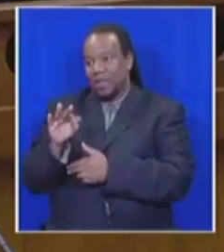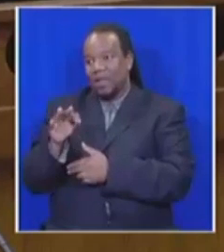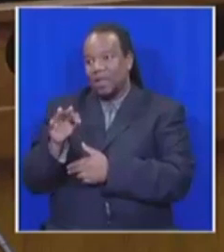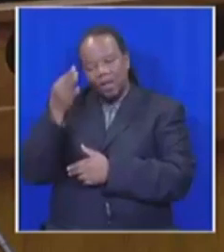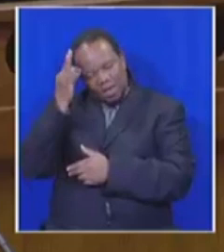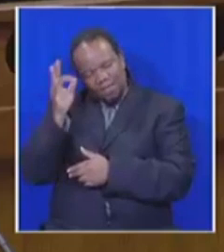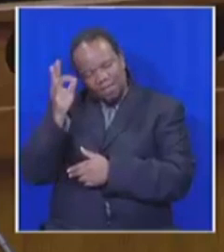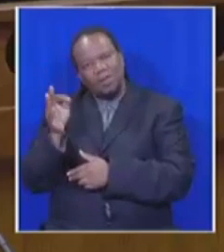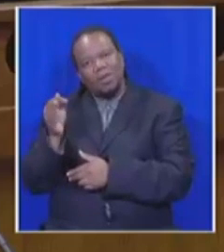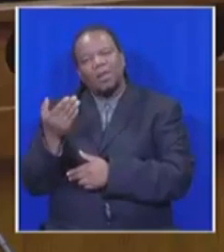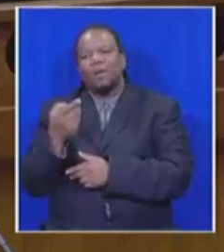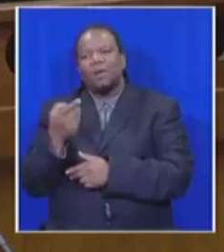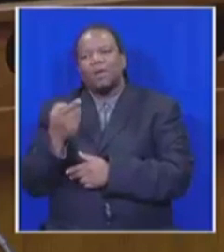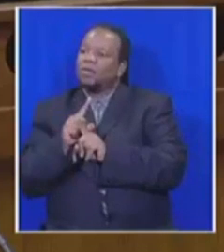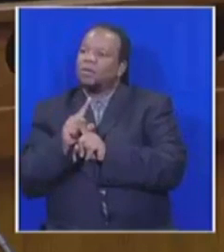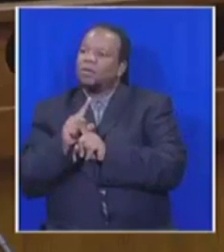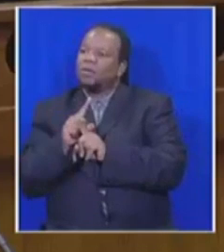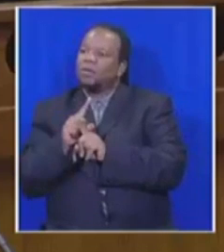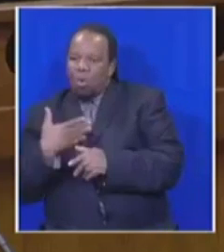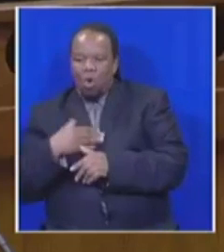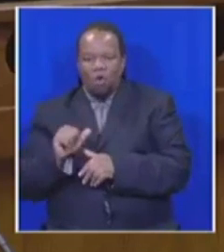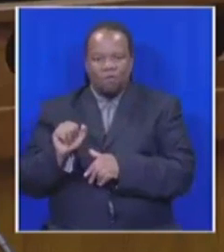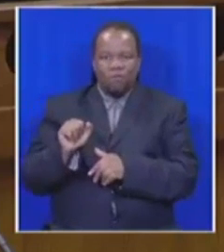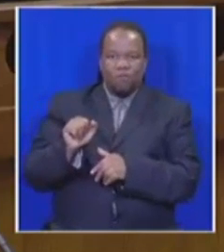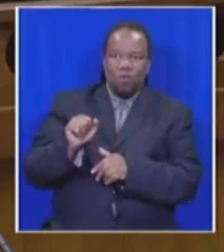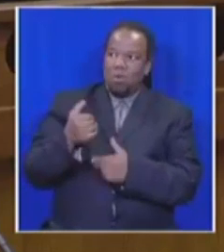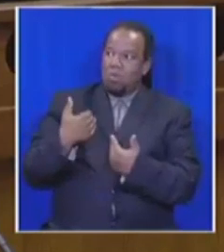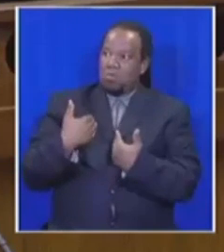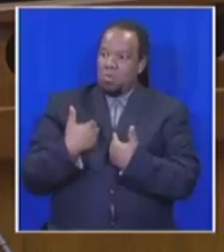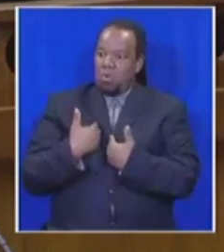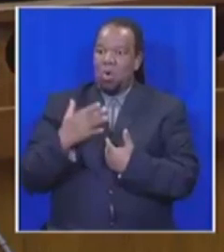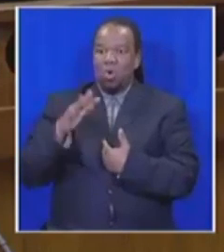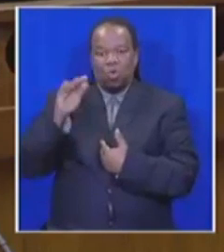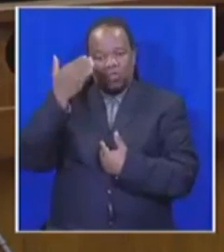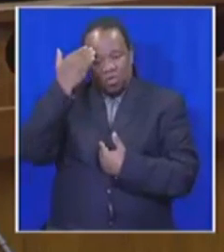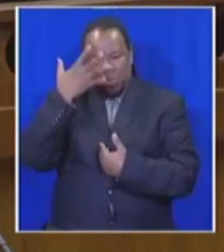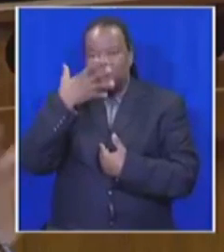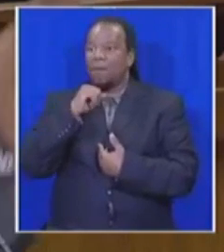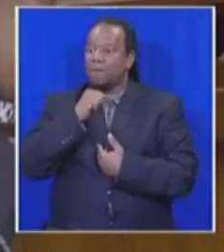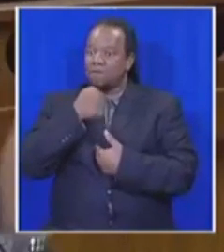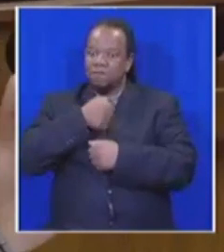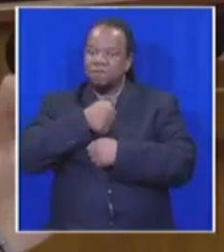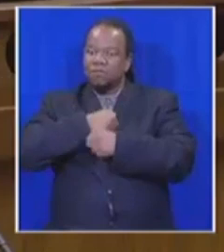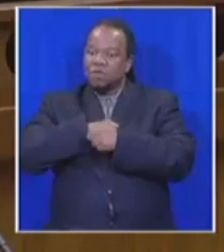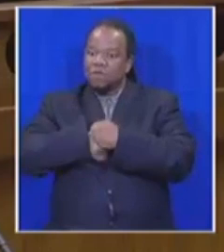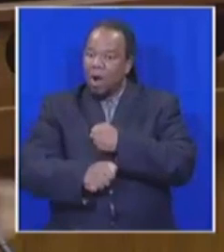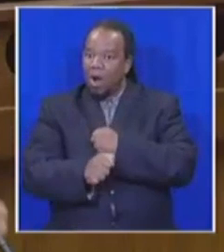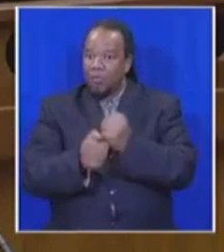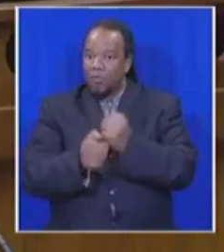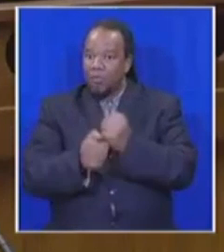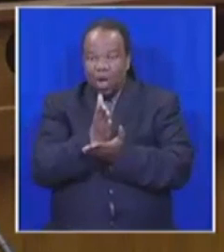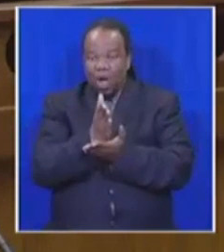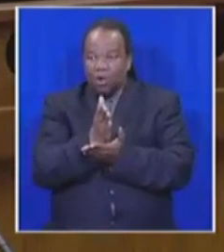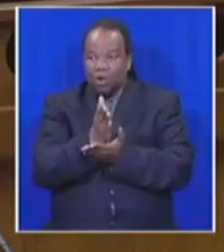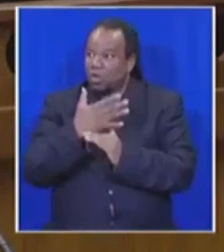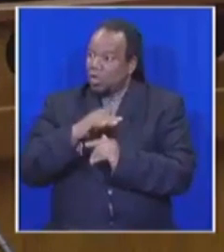let us never arrogantly claim that we have a divine right to rule or that we will govern until